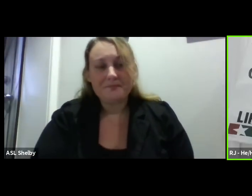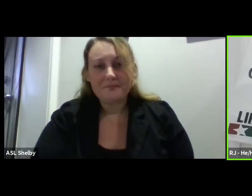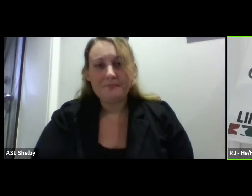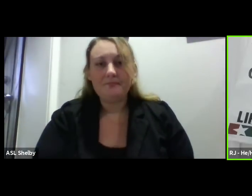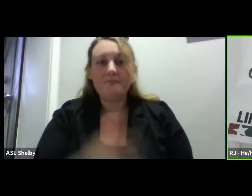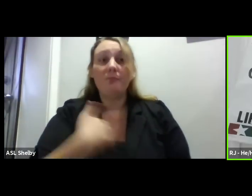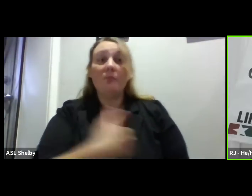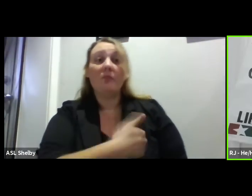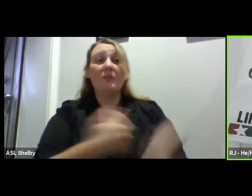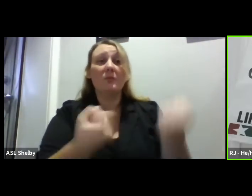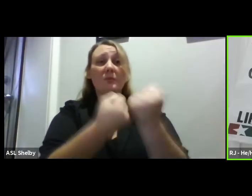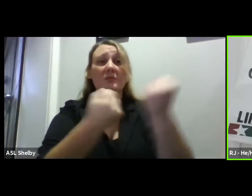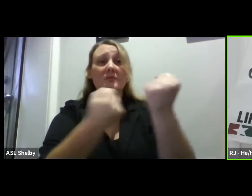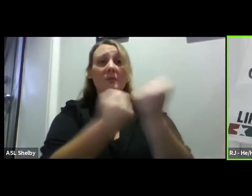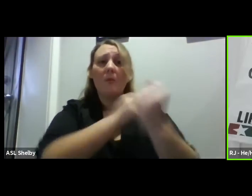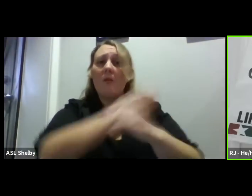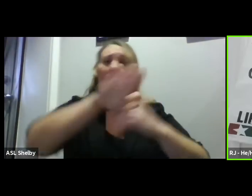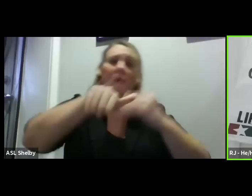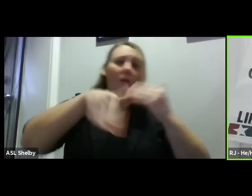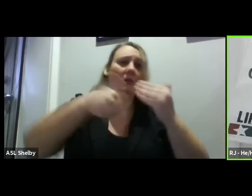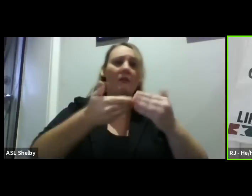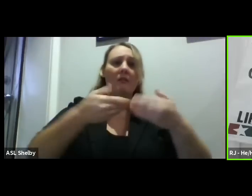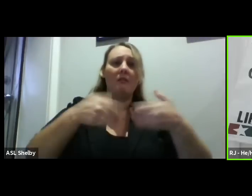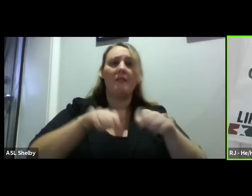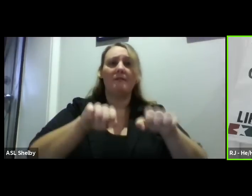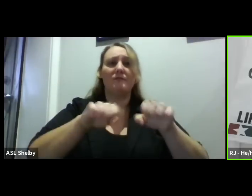white supremacy and state violence.